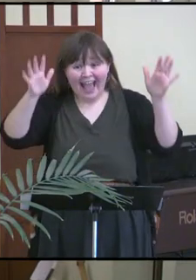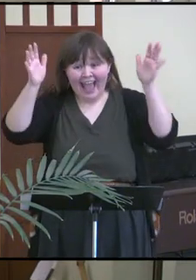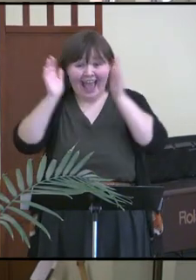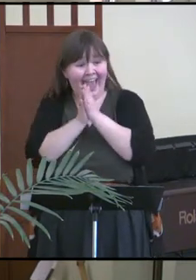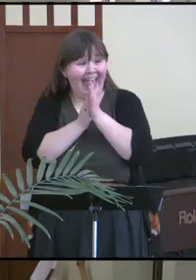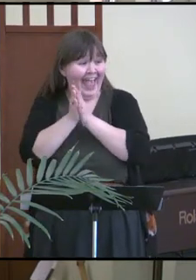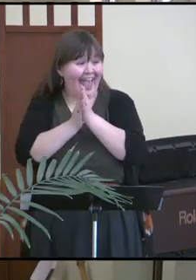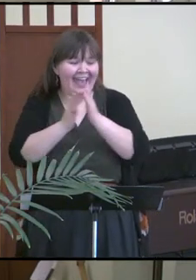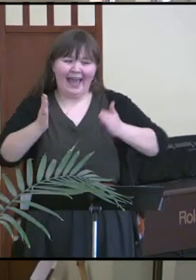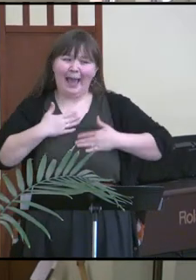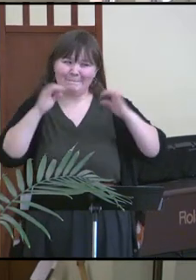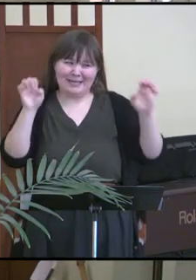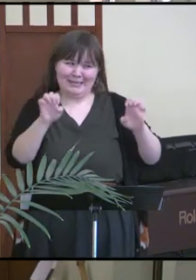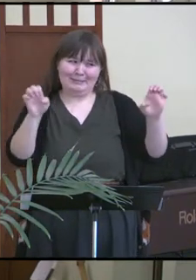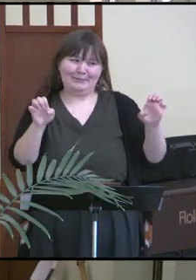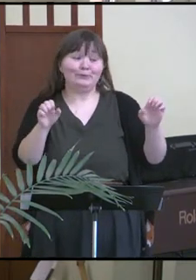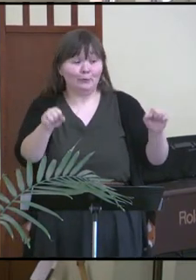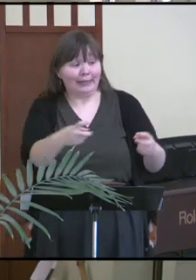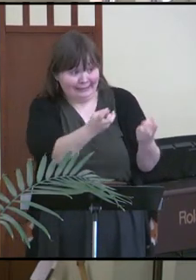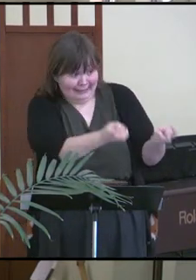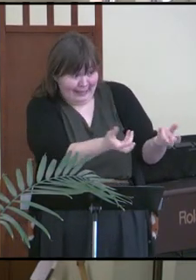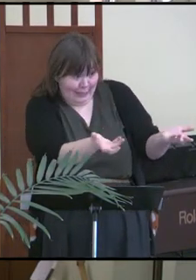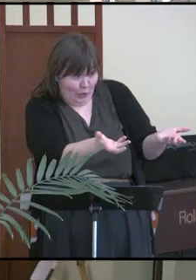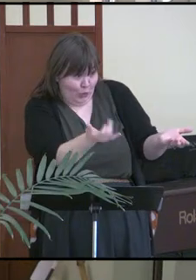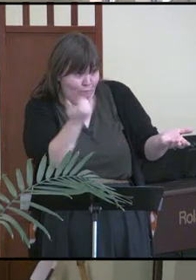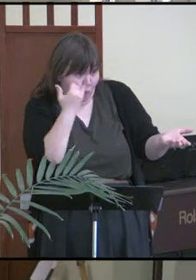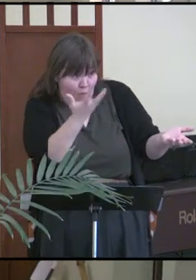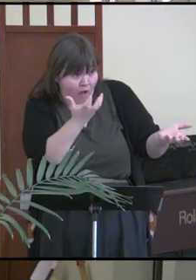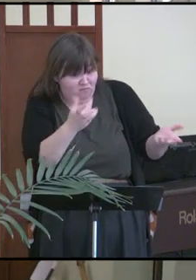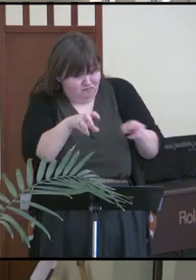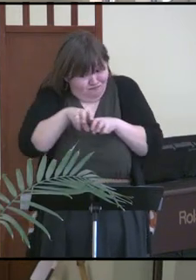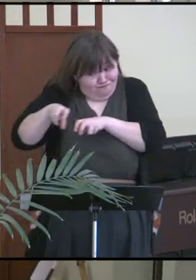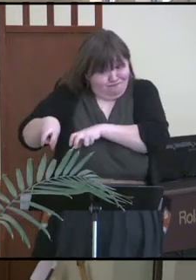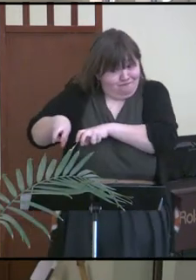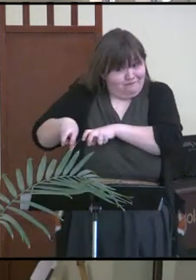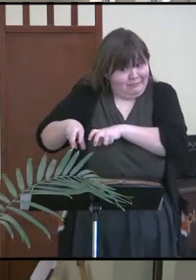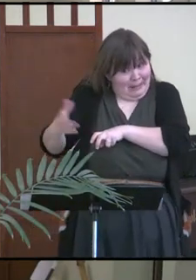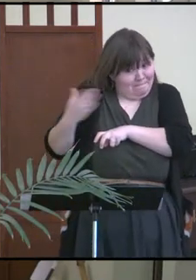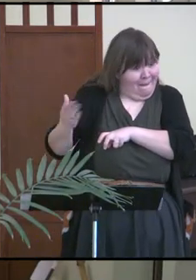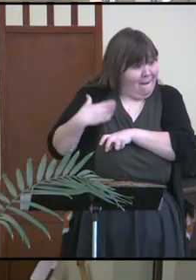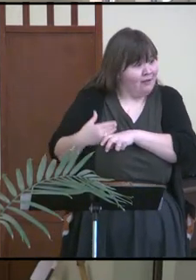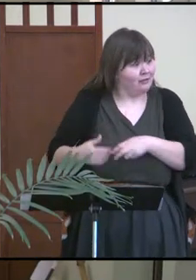have oh. Happy Easter. You can sit up here if you want. You can sit down there if you want.